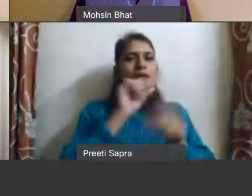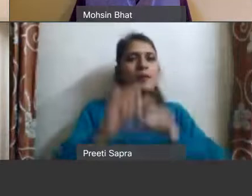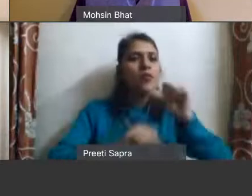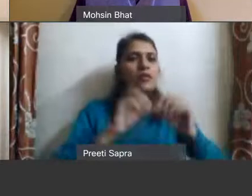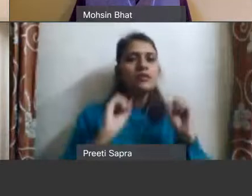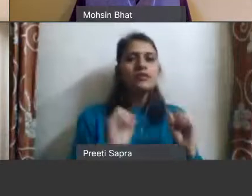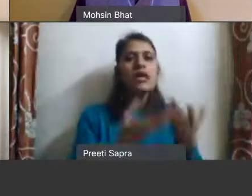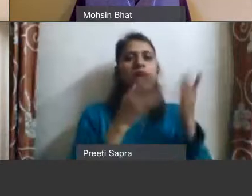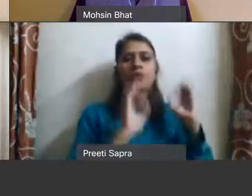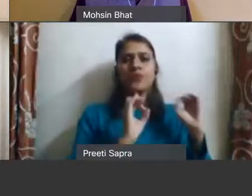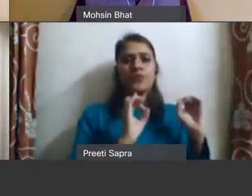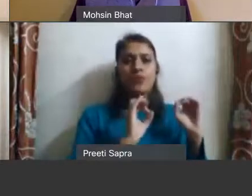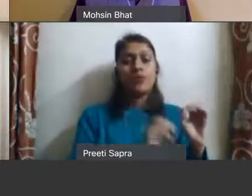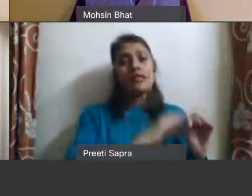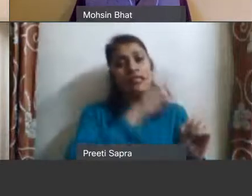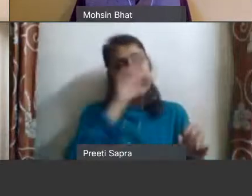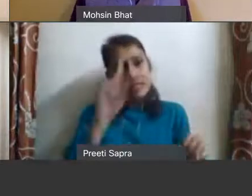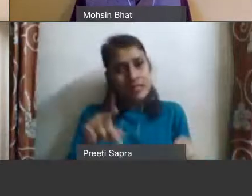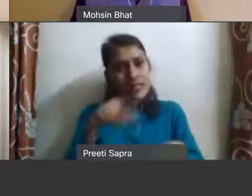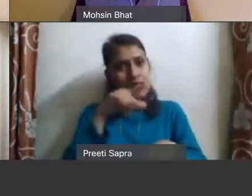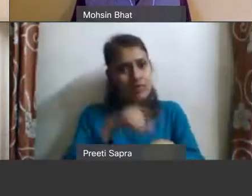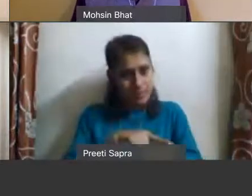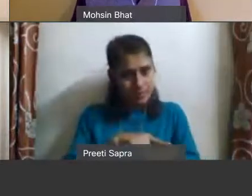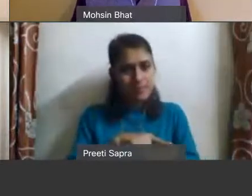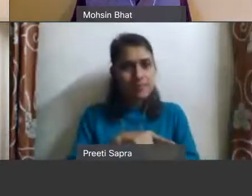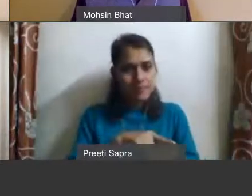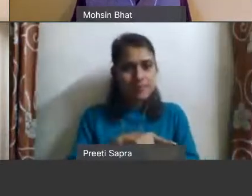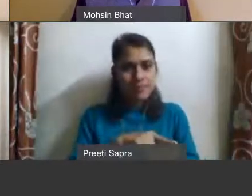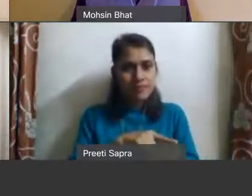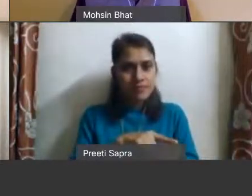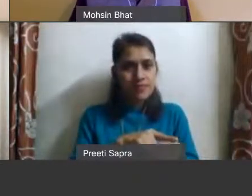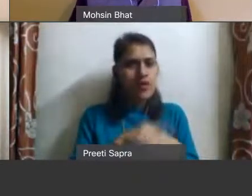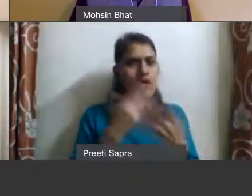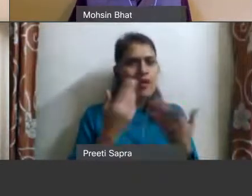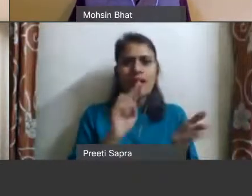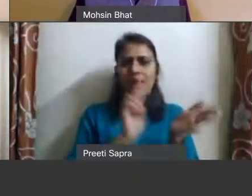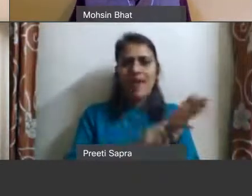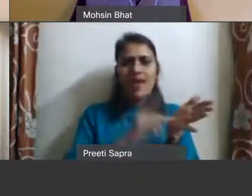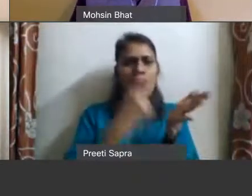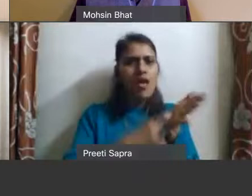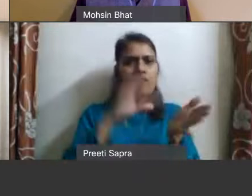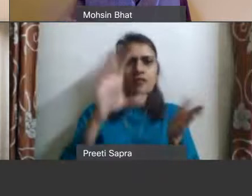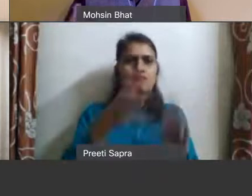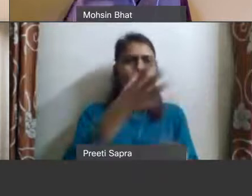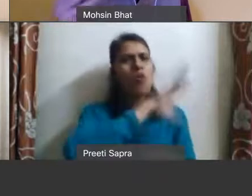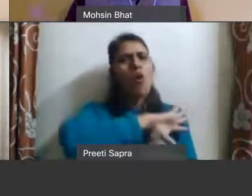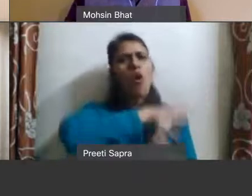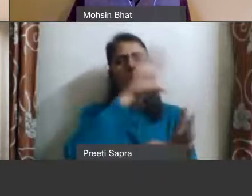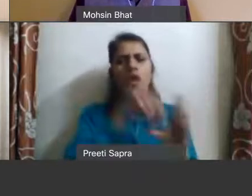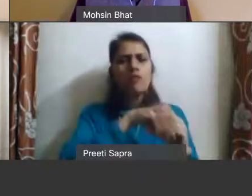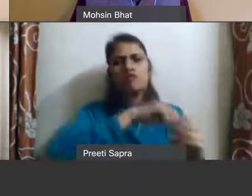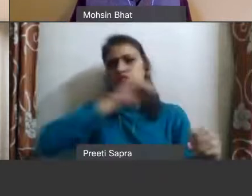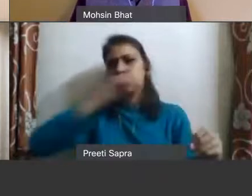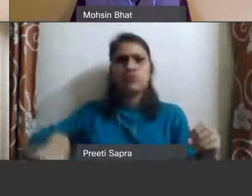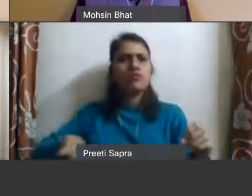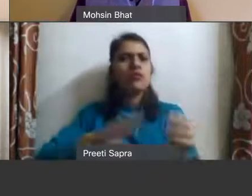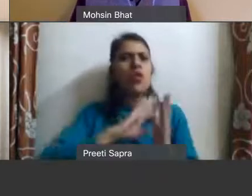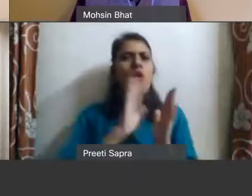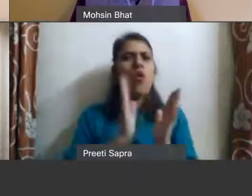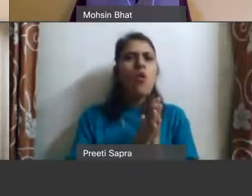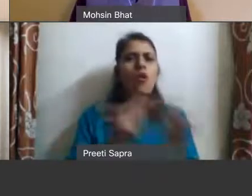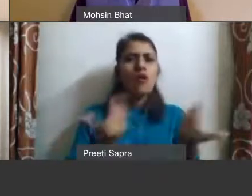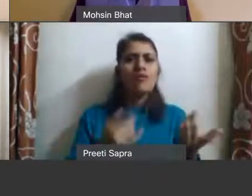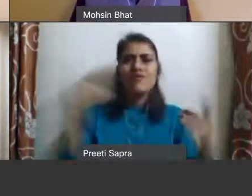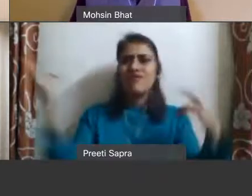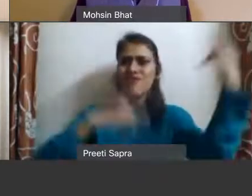And for the time being, that essentially means that everybody excluded from the NRC, or for that matter, all these people who have been declared to be foreigners by the foreigners'